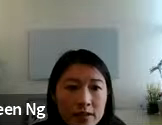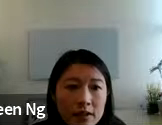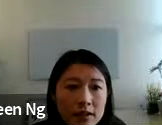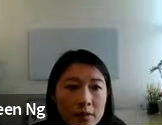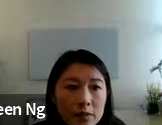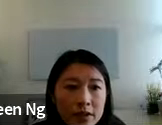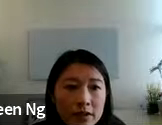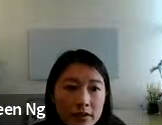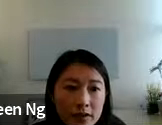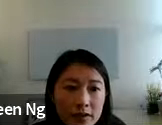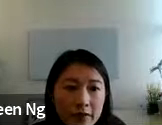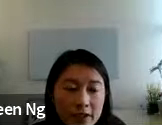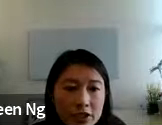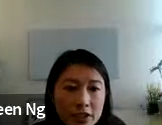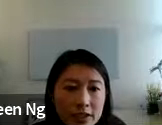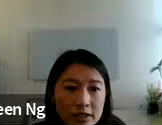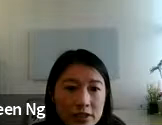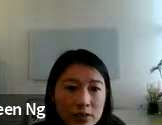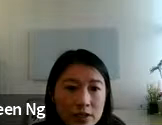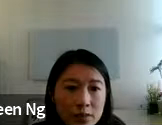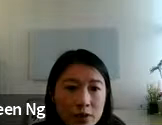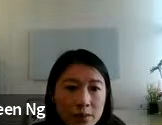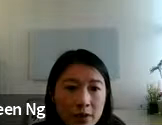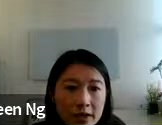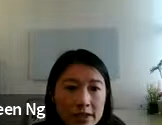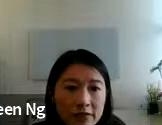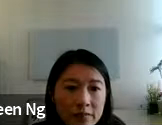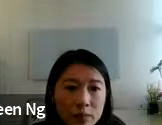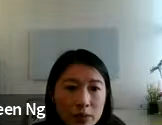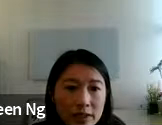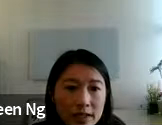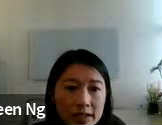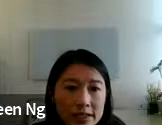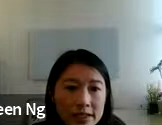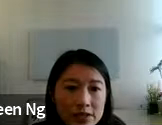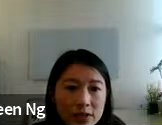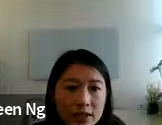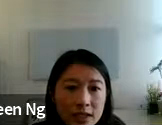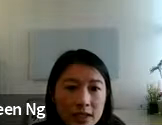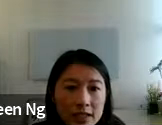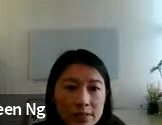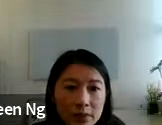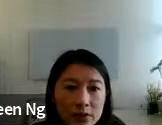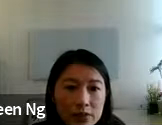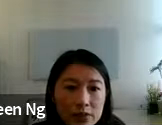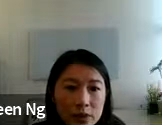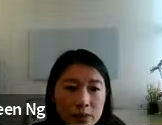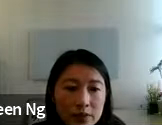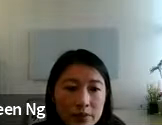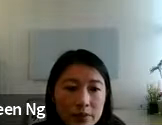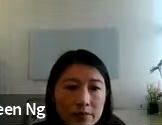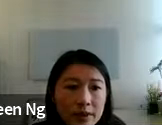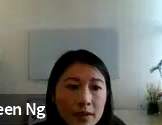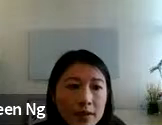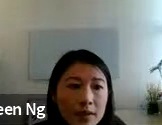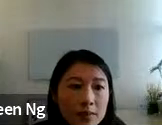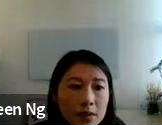department. The outbreak definition is 3 or more positive employee cases within an exposed